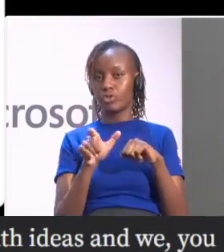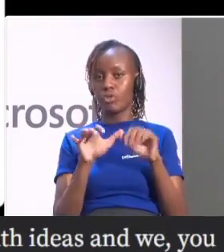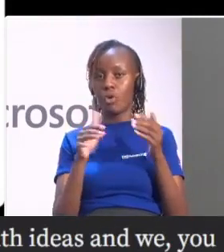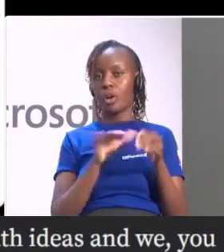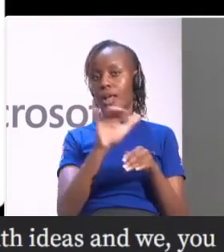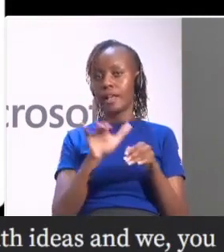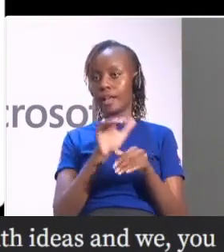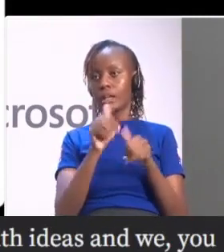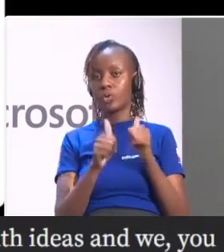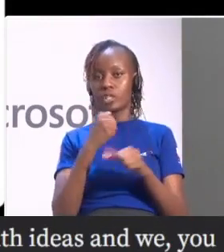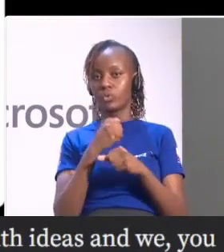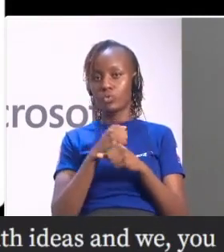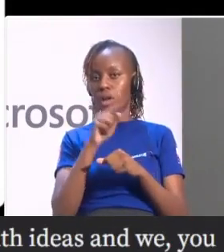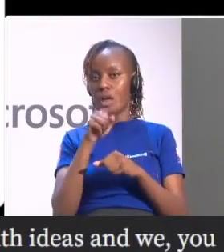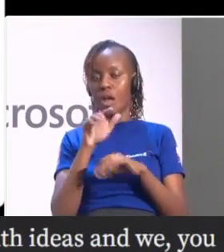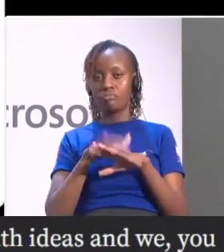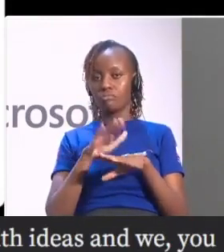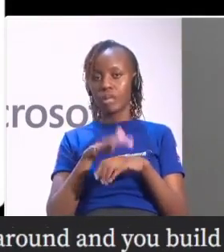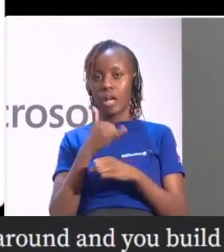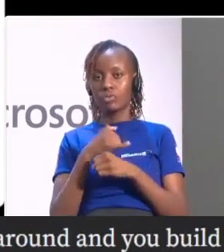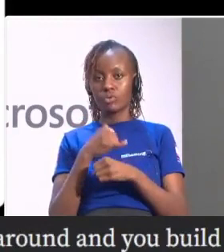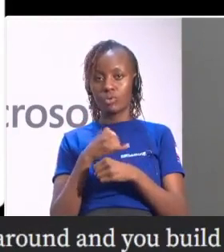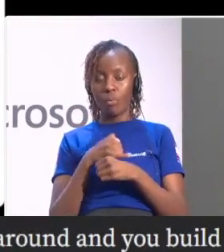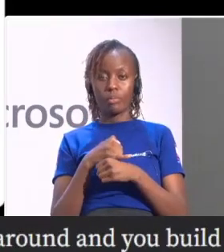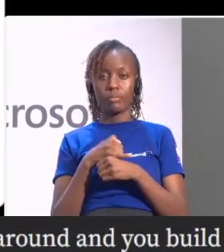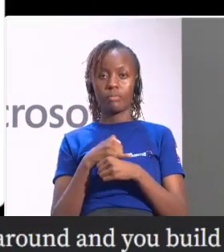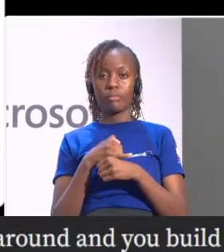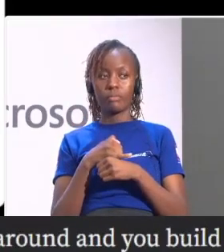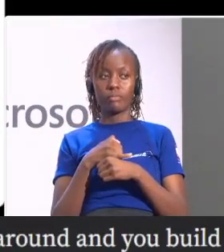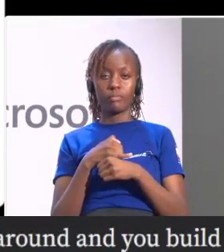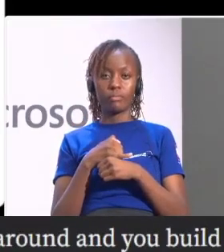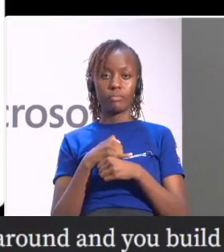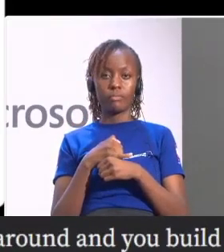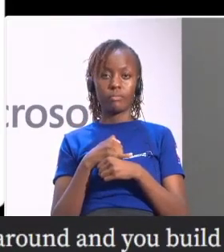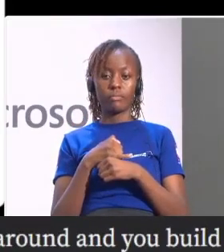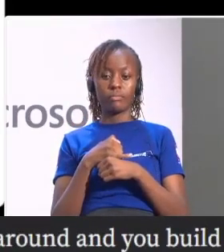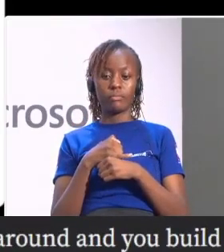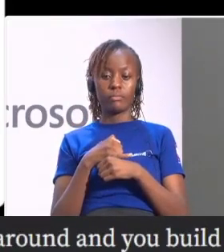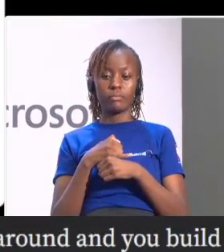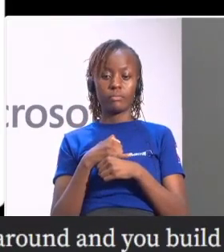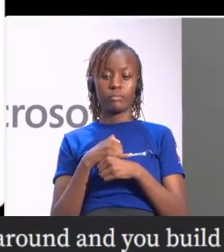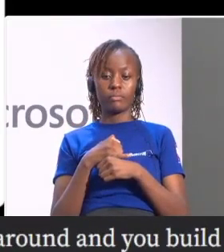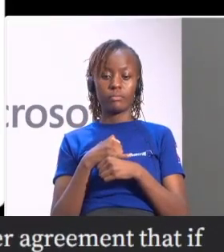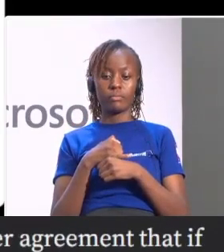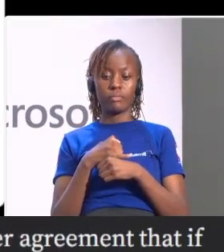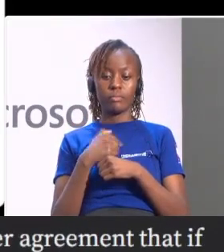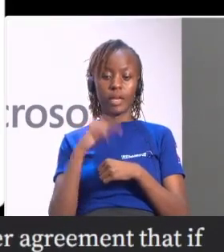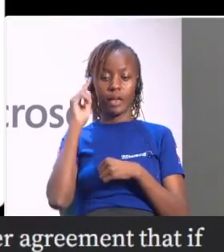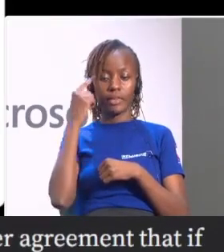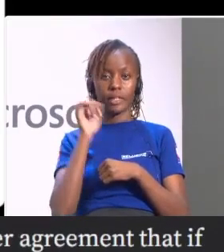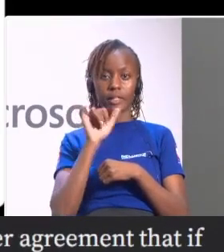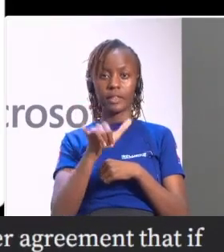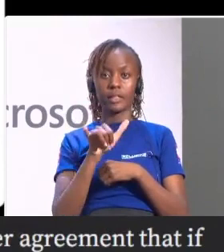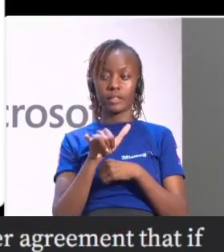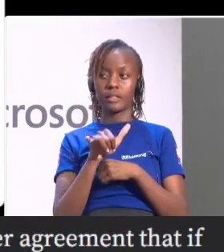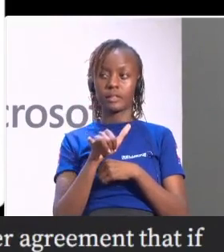that really is doing a great job, can we somehow funnel some revenue to them eventually to support that? So I think that, as Colette said, I